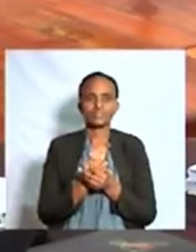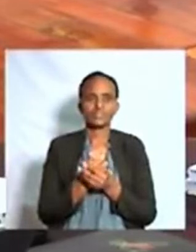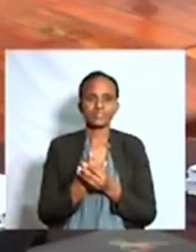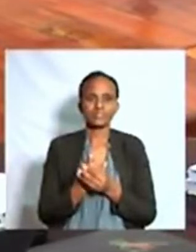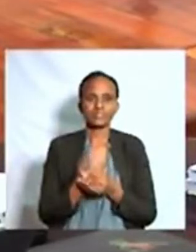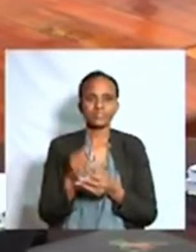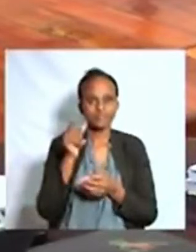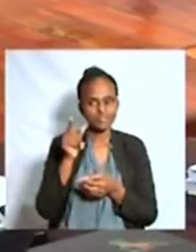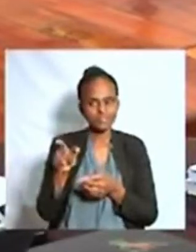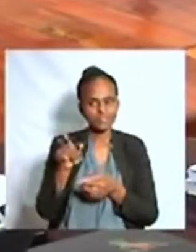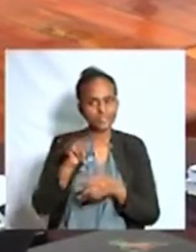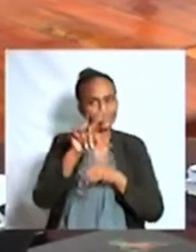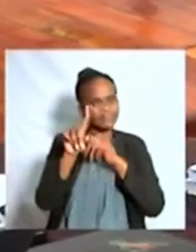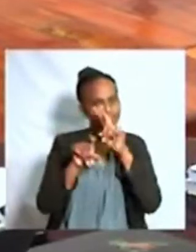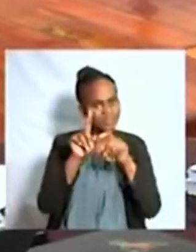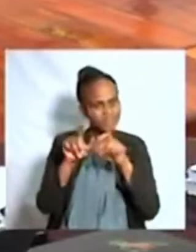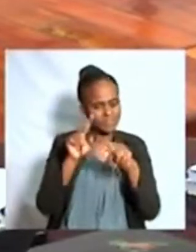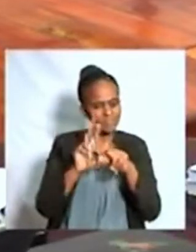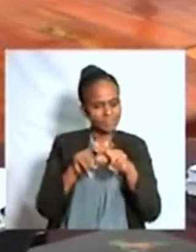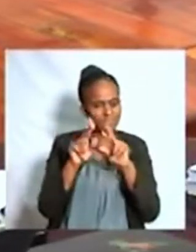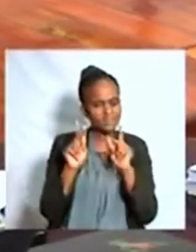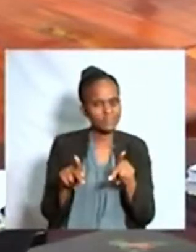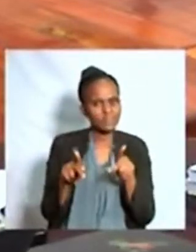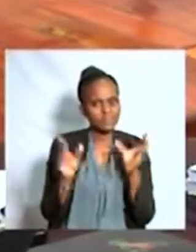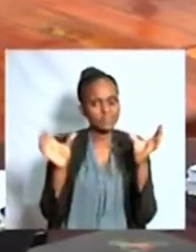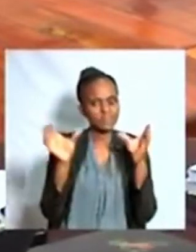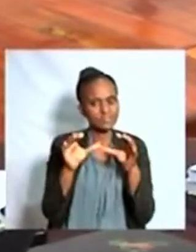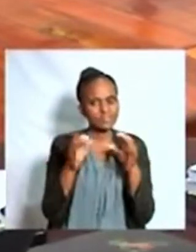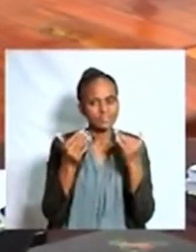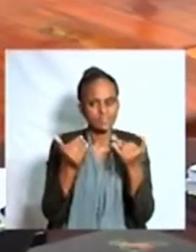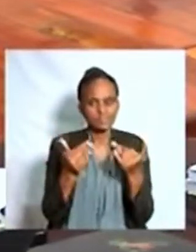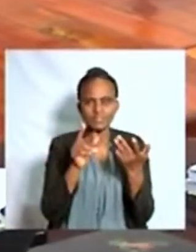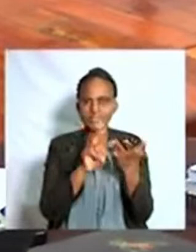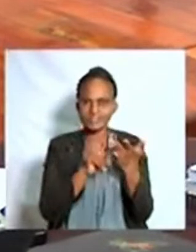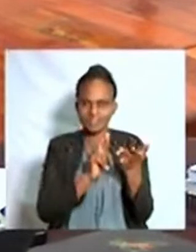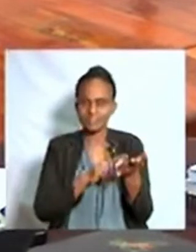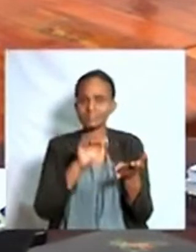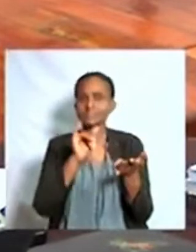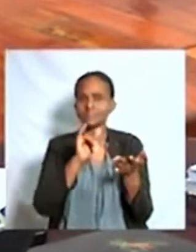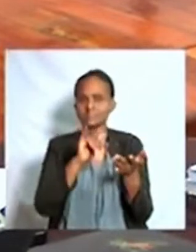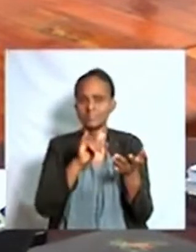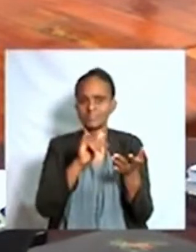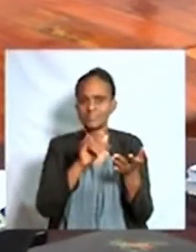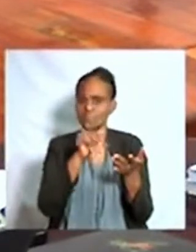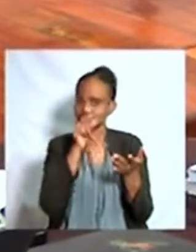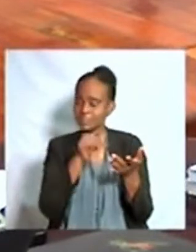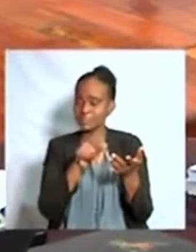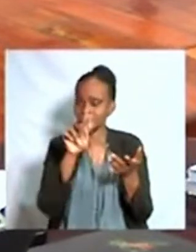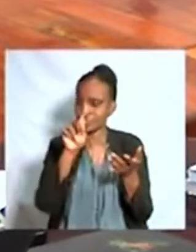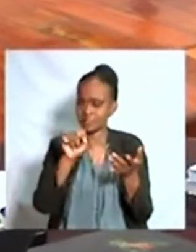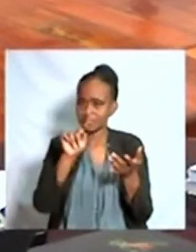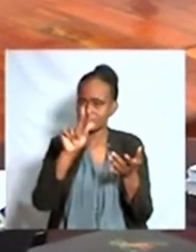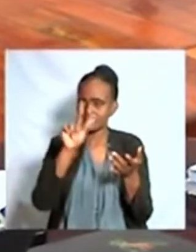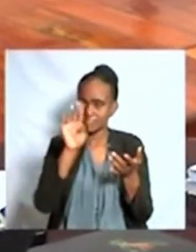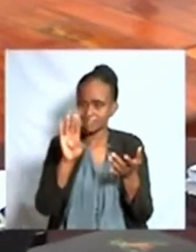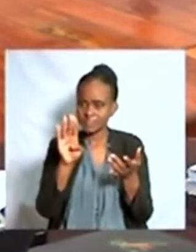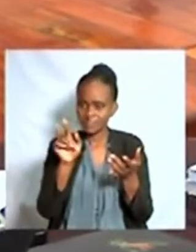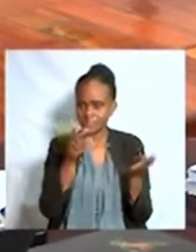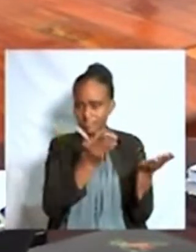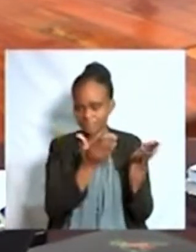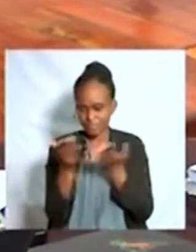Cause of the query, Chair, is that the Council wishes to report that the TLB was taken to Mukushi for repair.